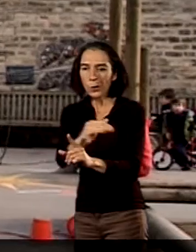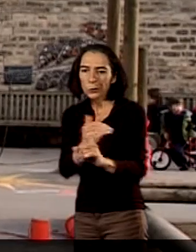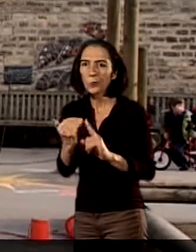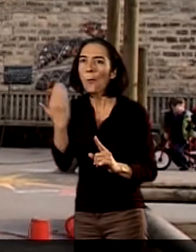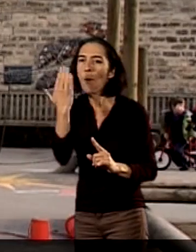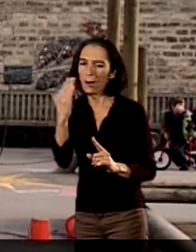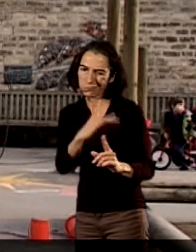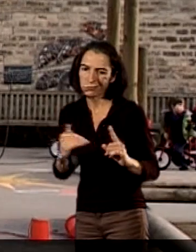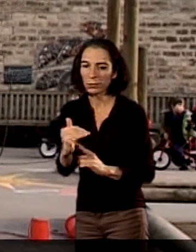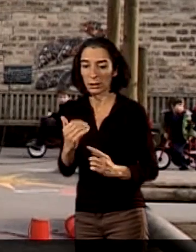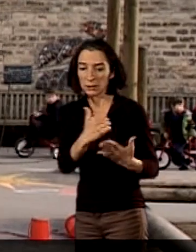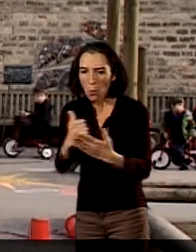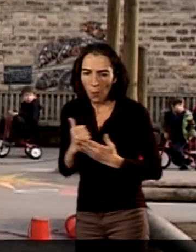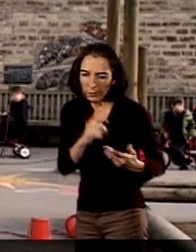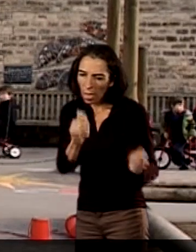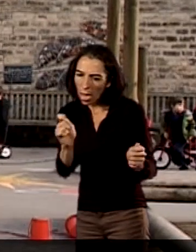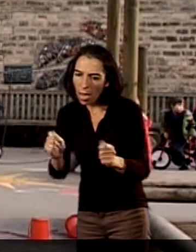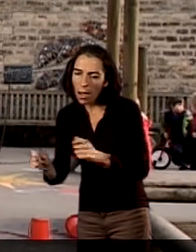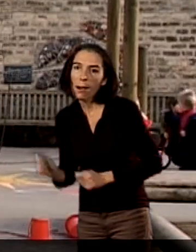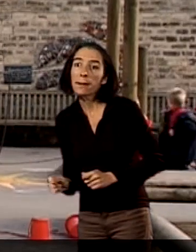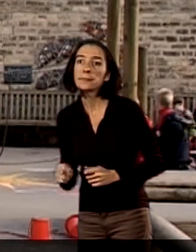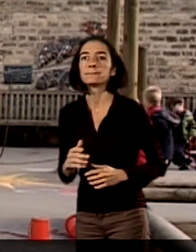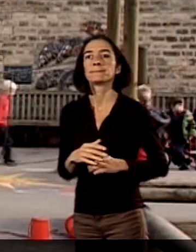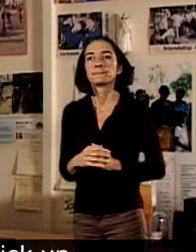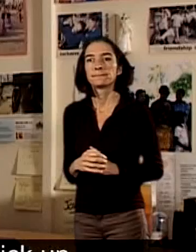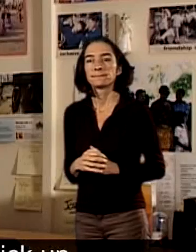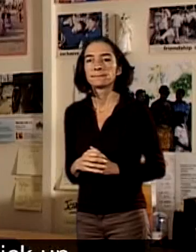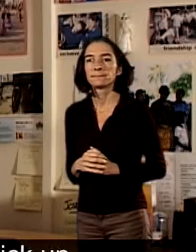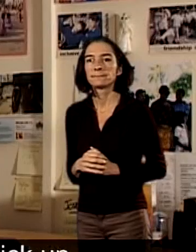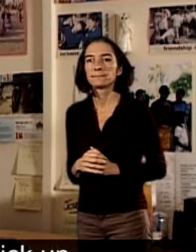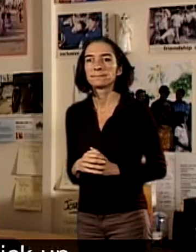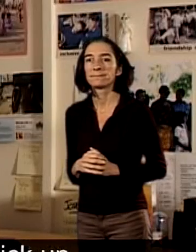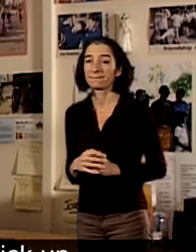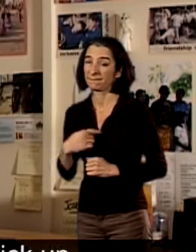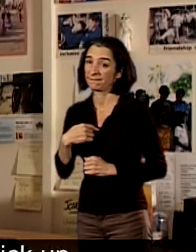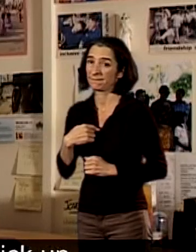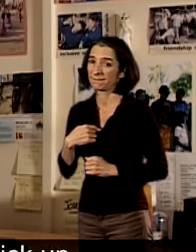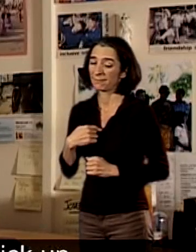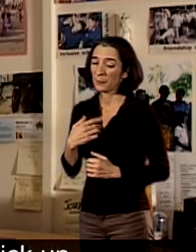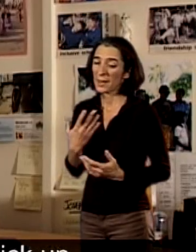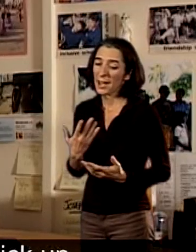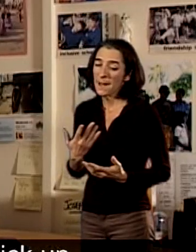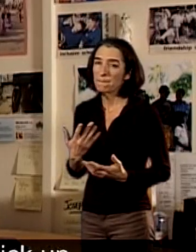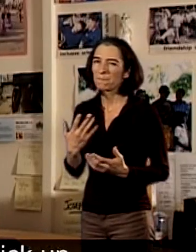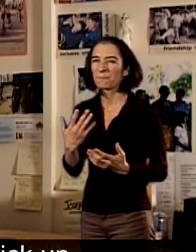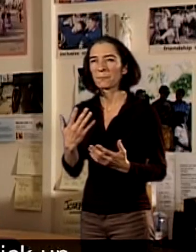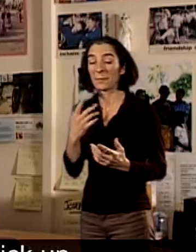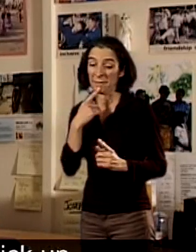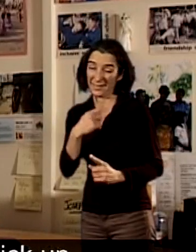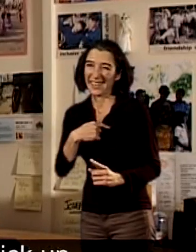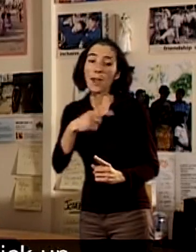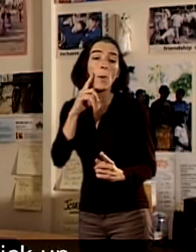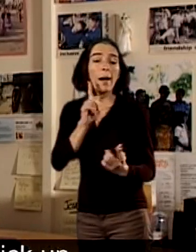which supports staff to make reasonable adjustments. I have to say that although you do pick